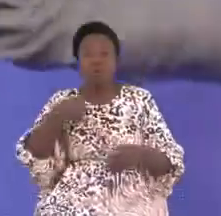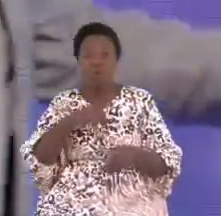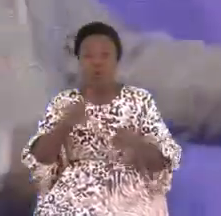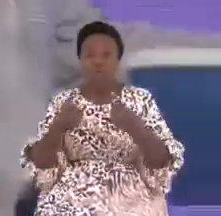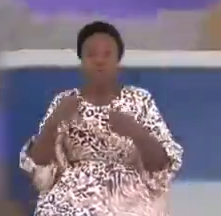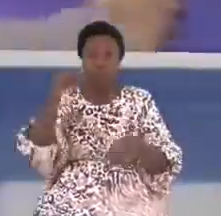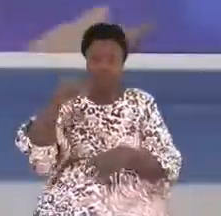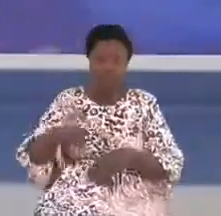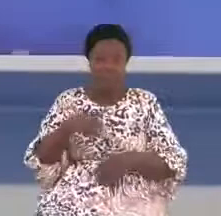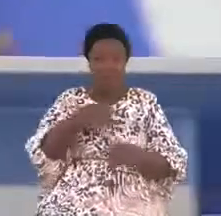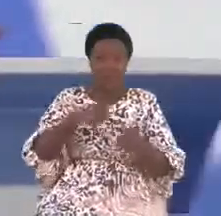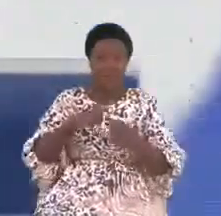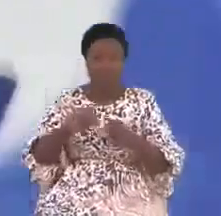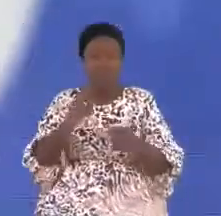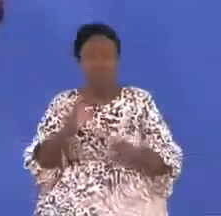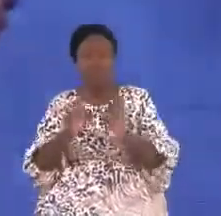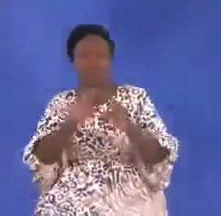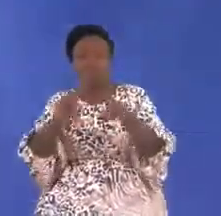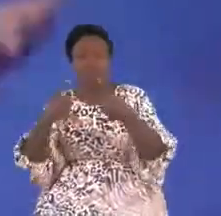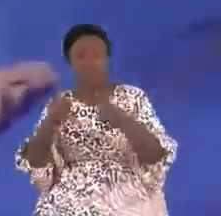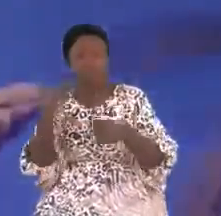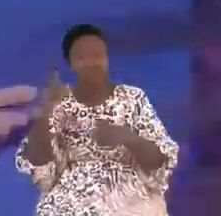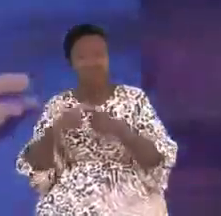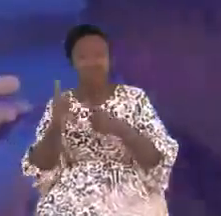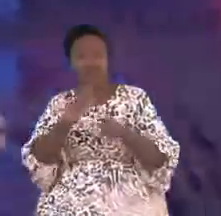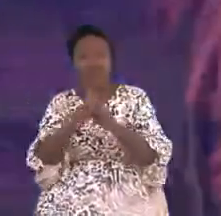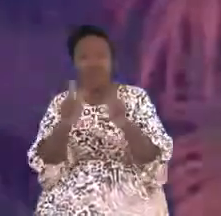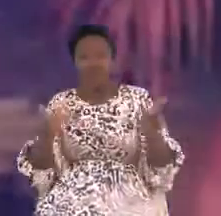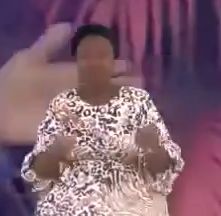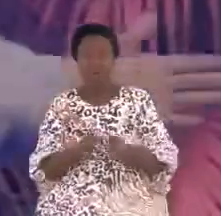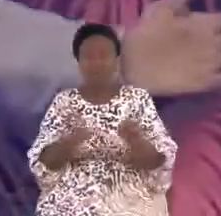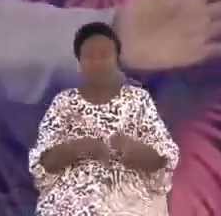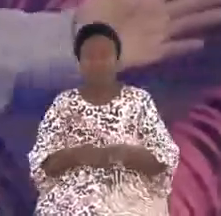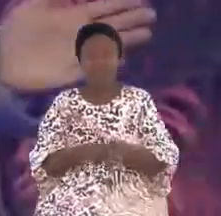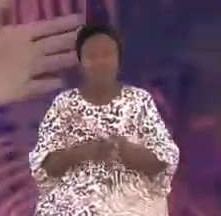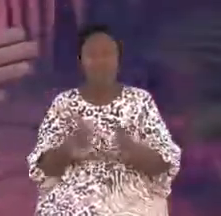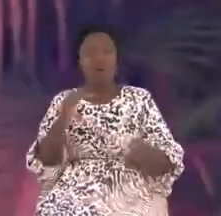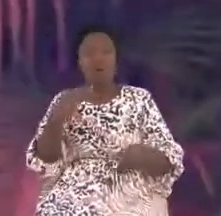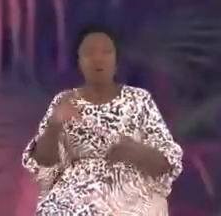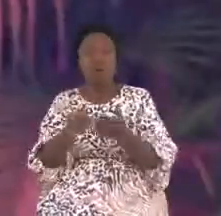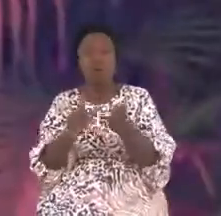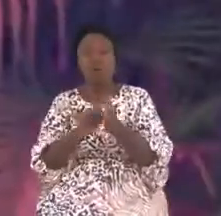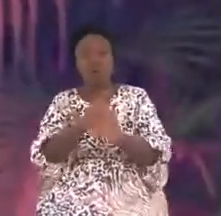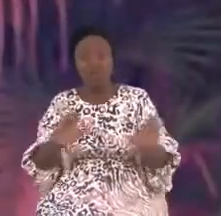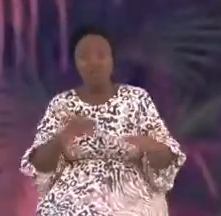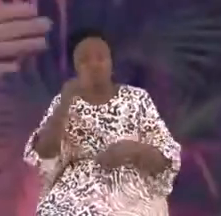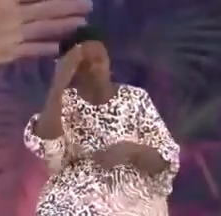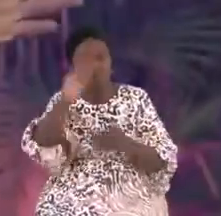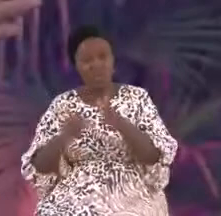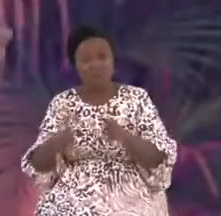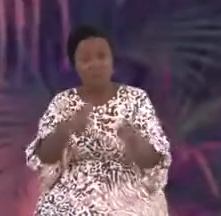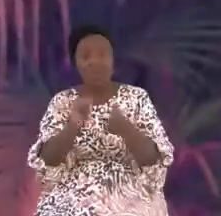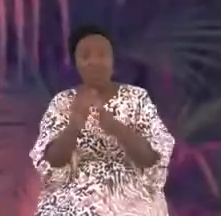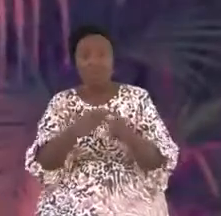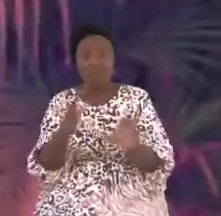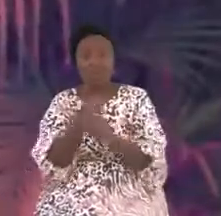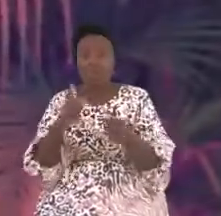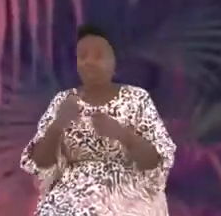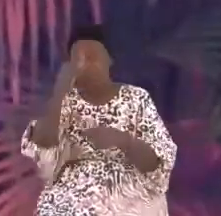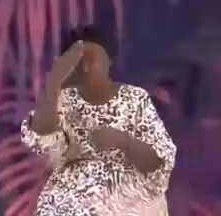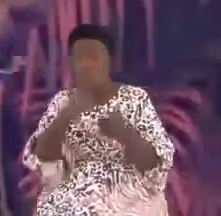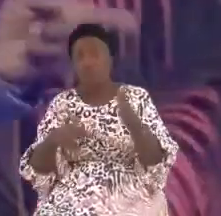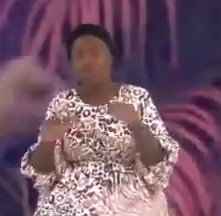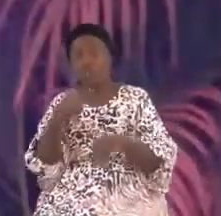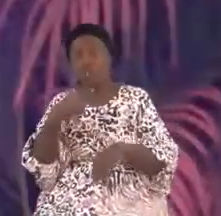your way to a place of lawlessness you knew the road you took and you knew what you said